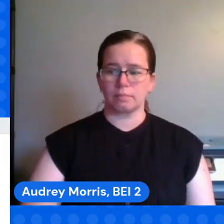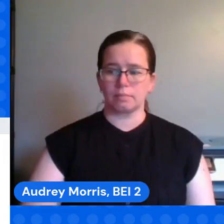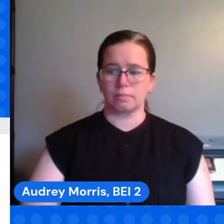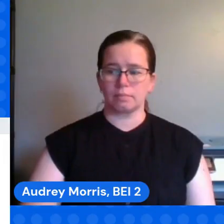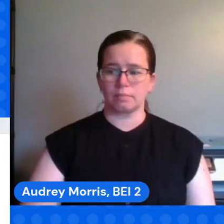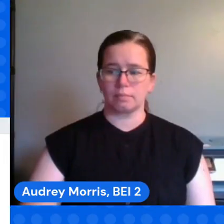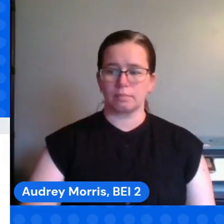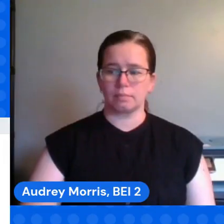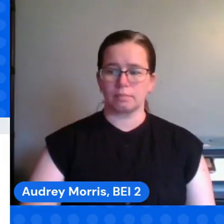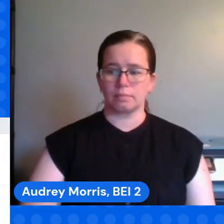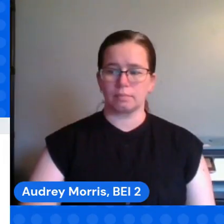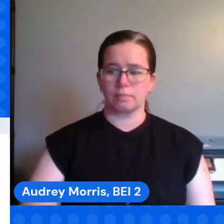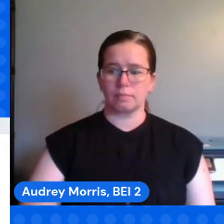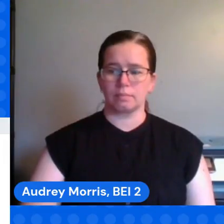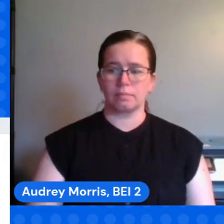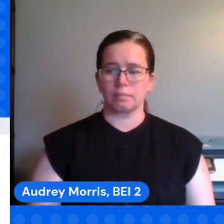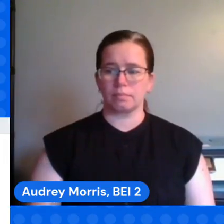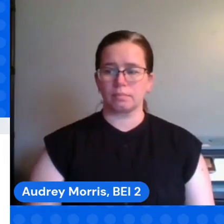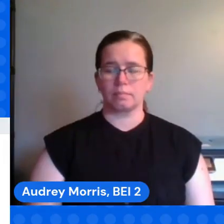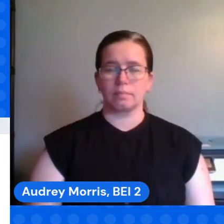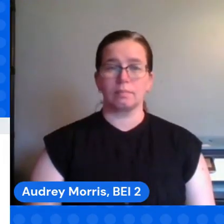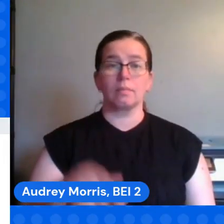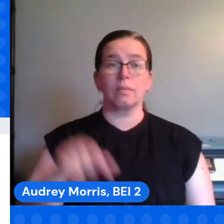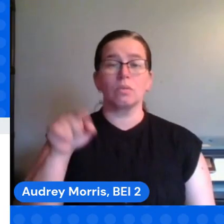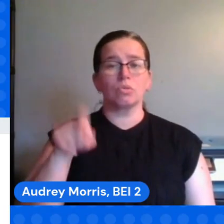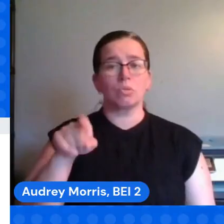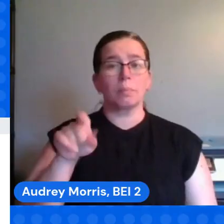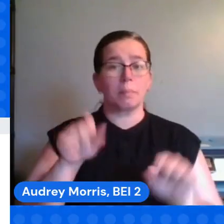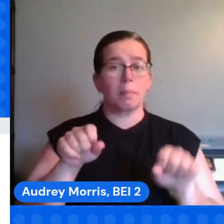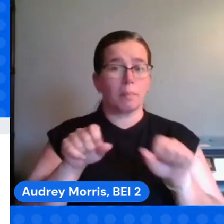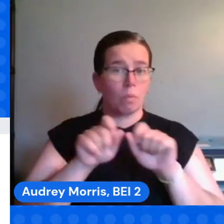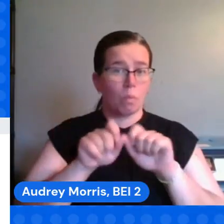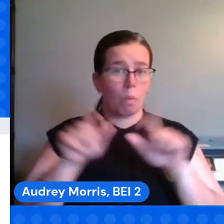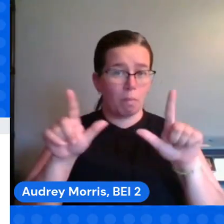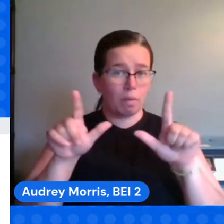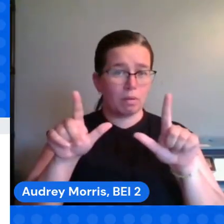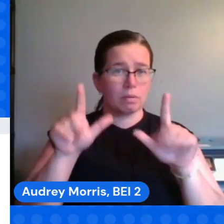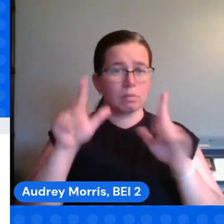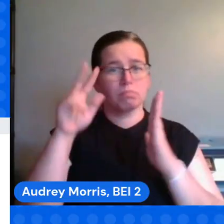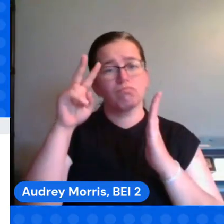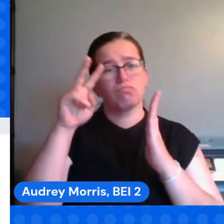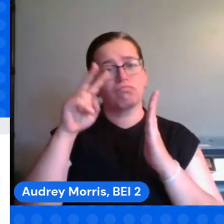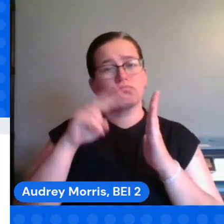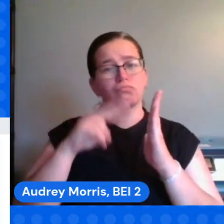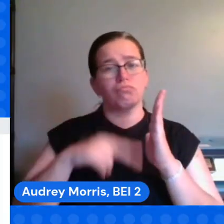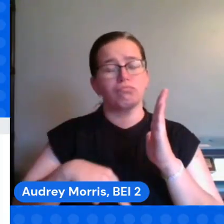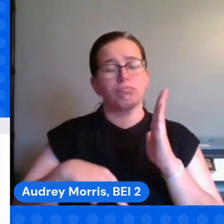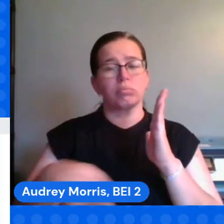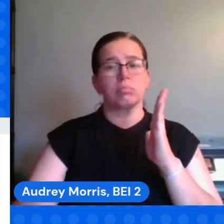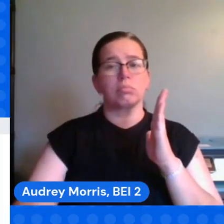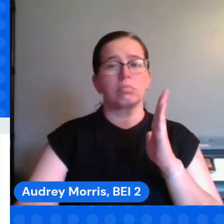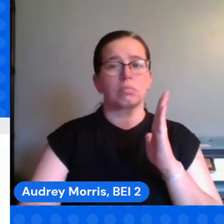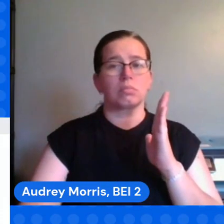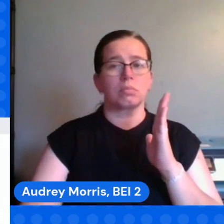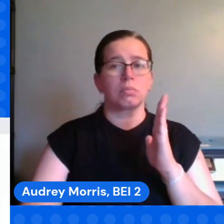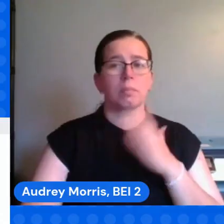All right. And so if you should be able to open it up and kind of comb through it, but definitely